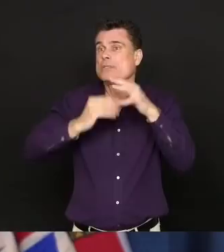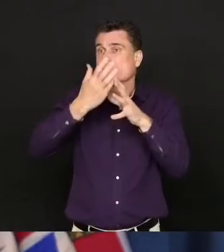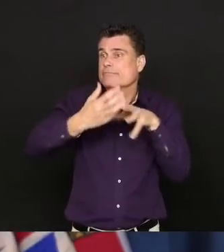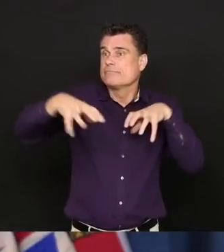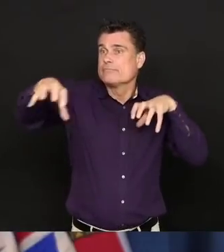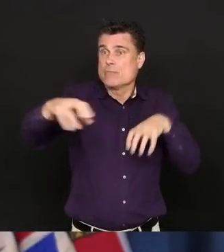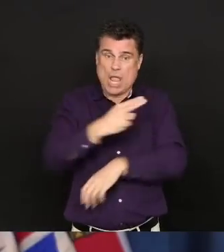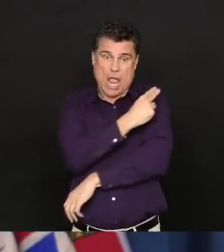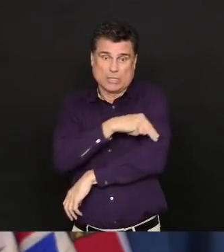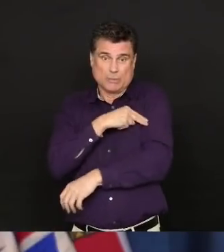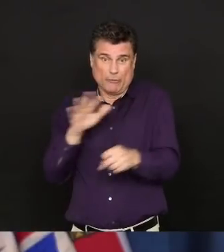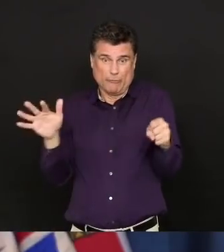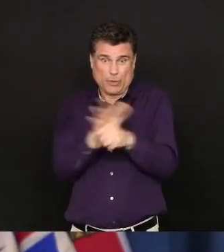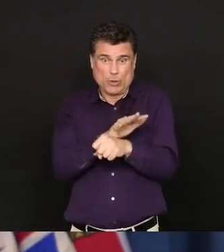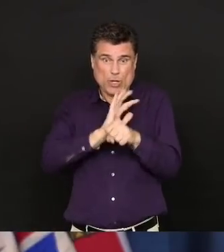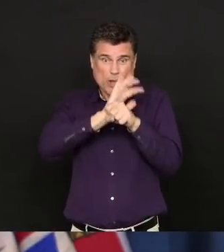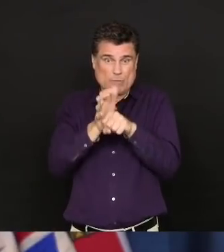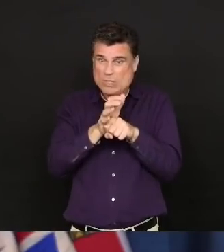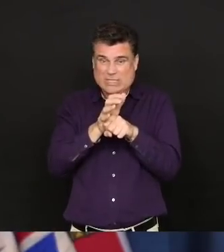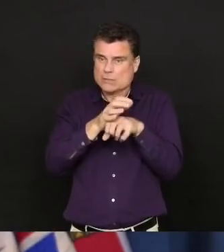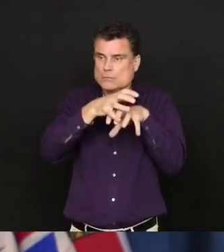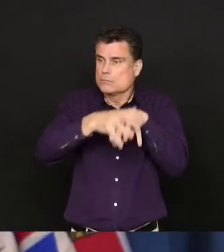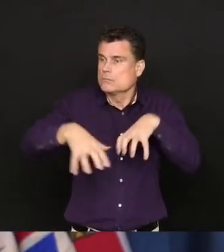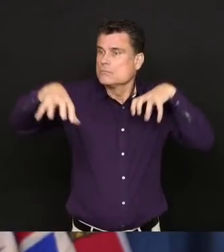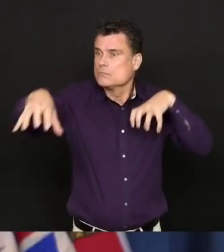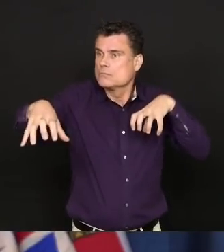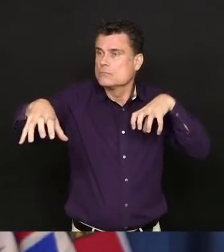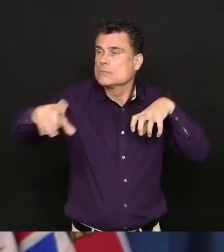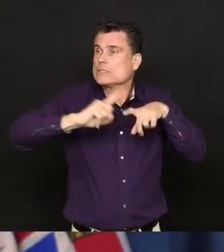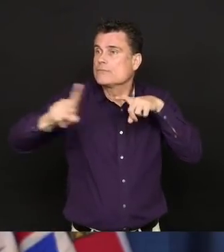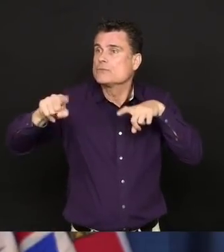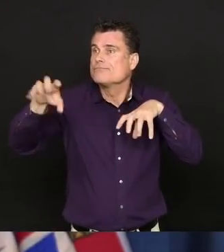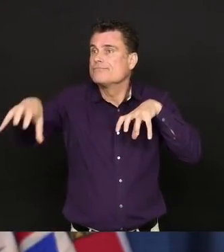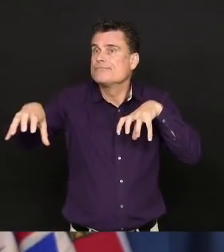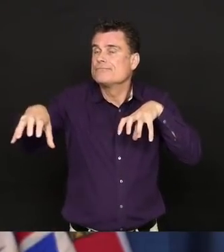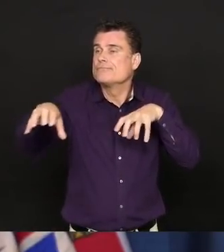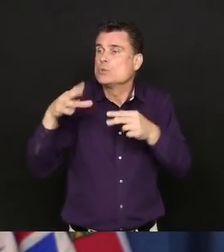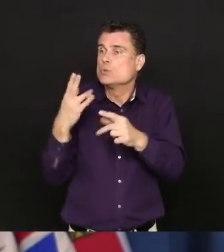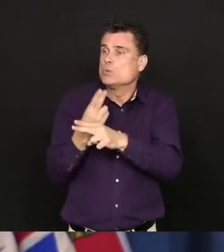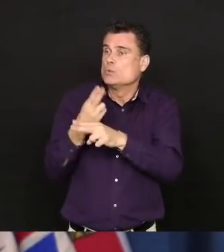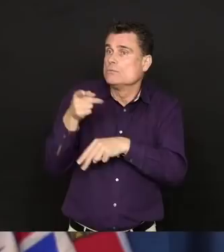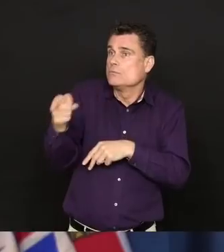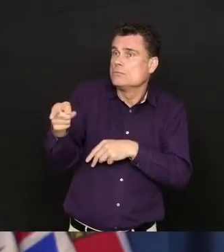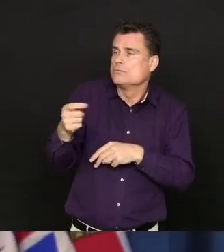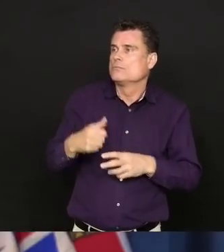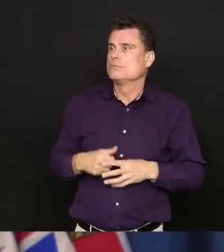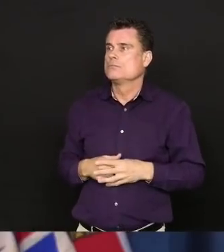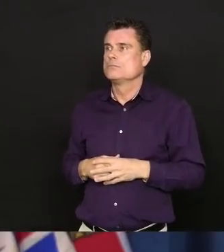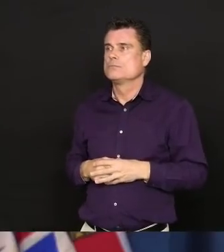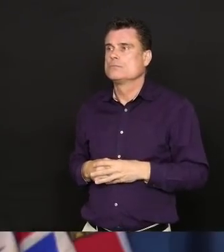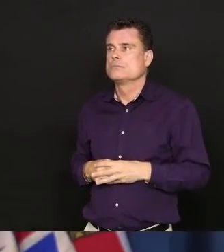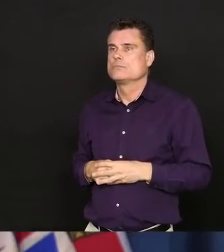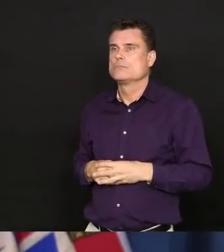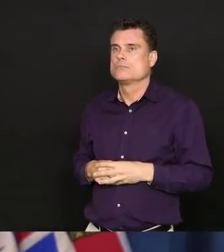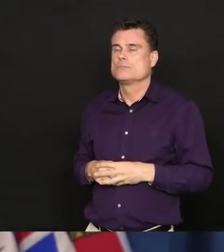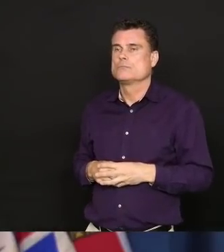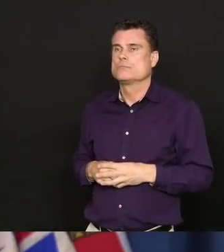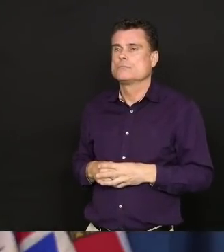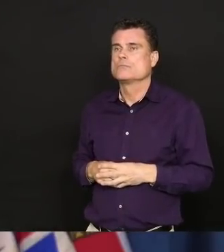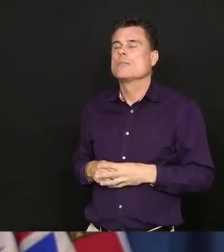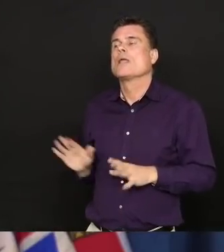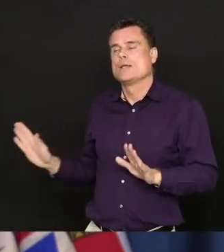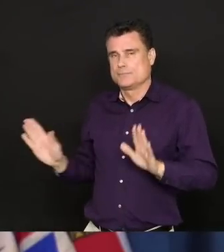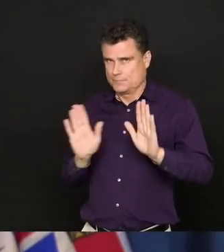so, you know, this is why we have made such a, why these 2 weeks are so important. This is